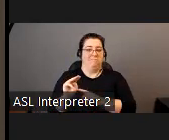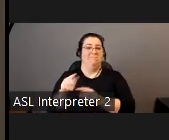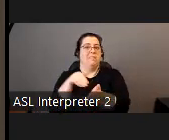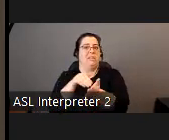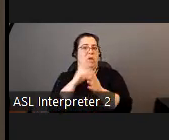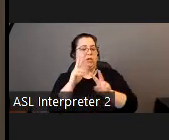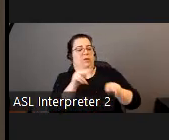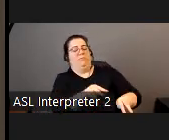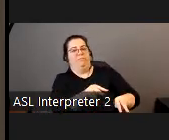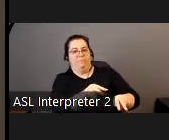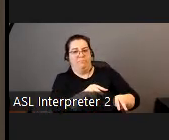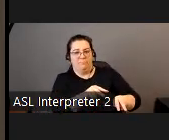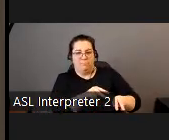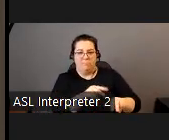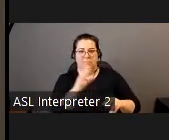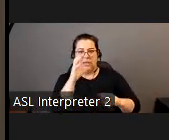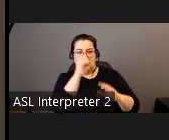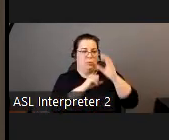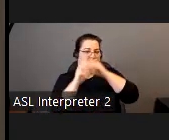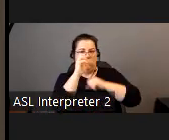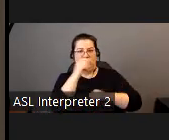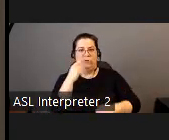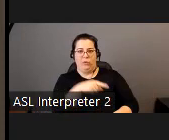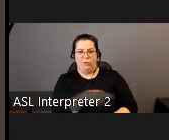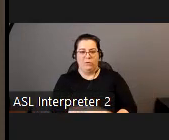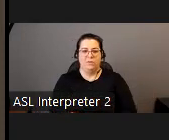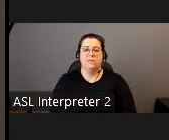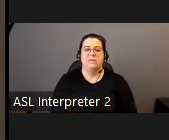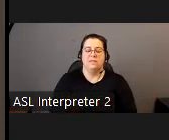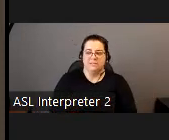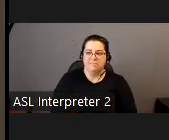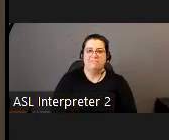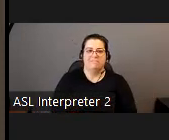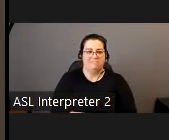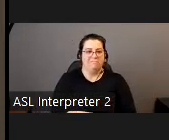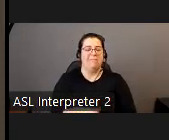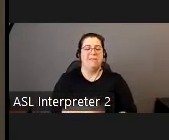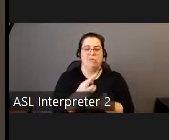in the assumptions around what dementia means, and the available